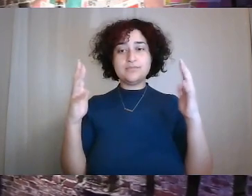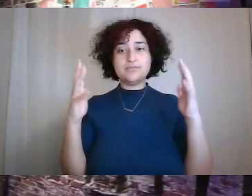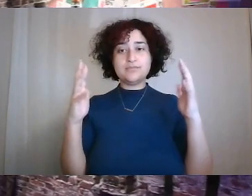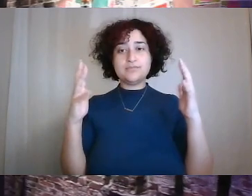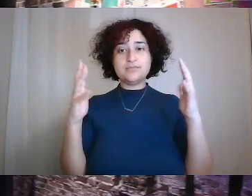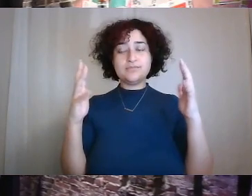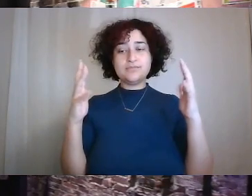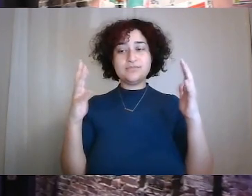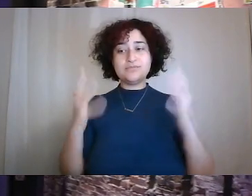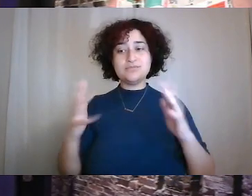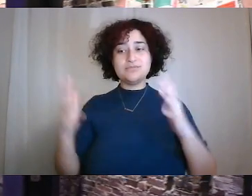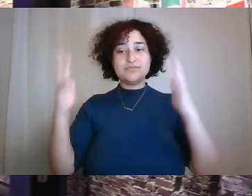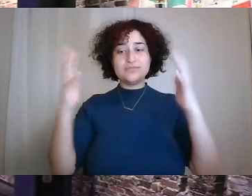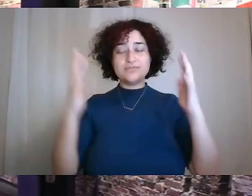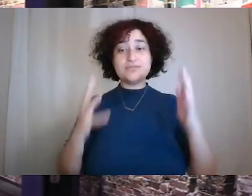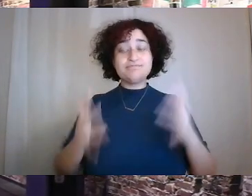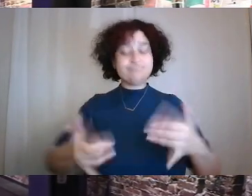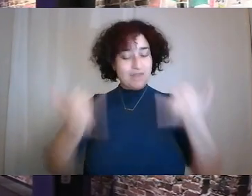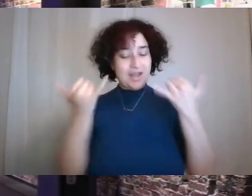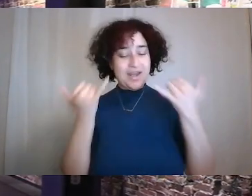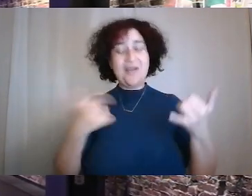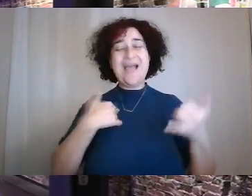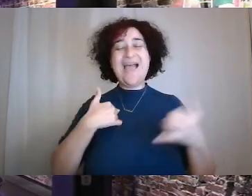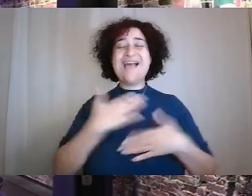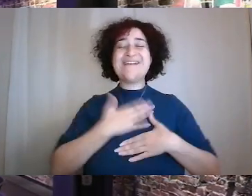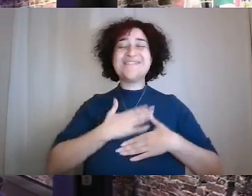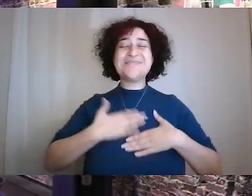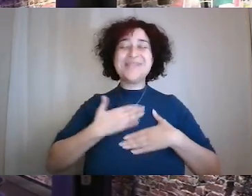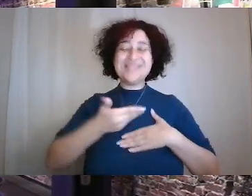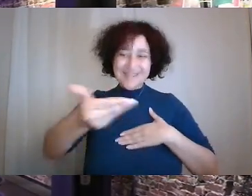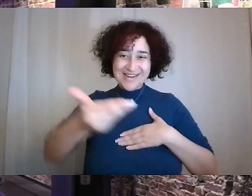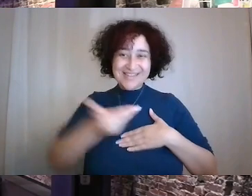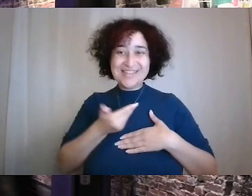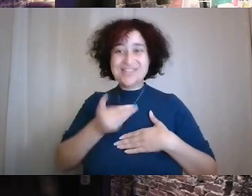And now I have the pleasure of introducing Roxanne.